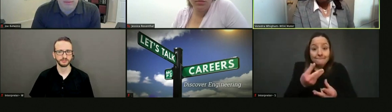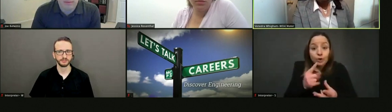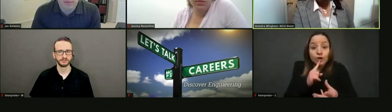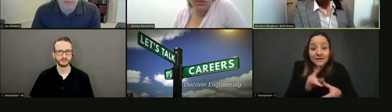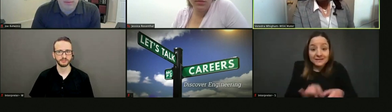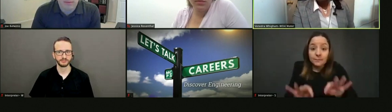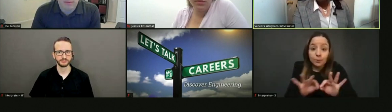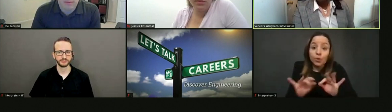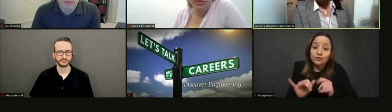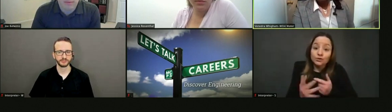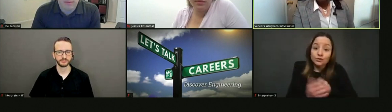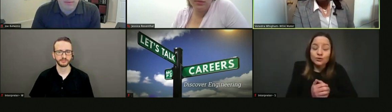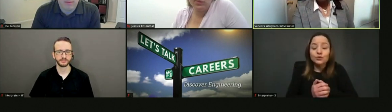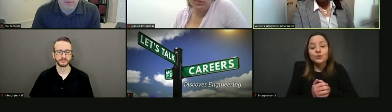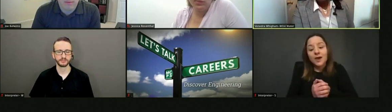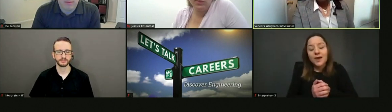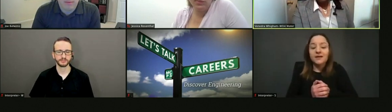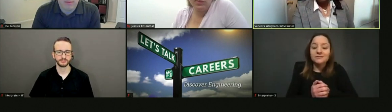and